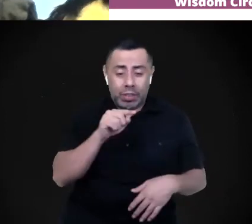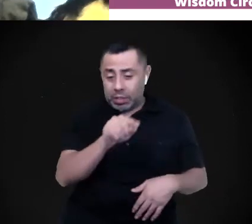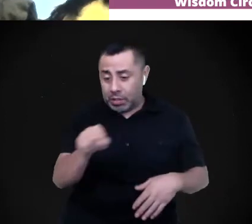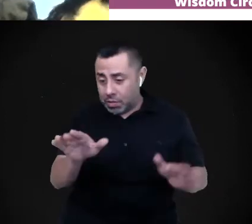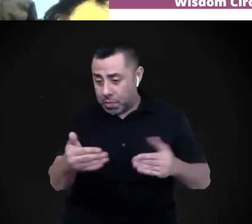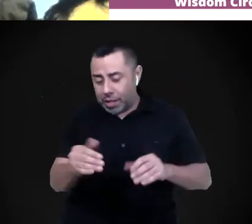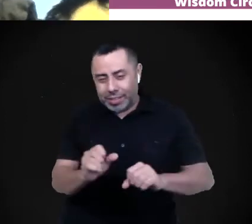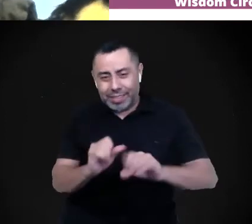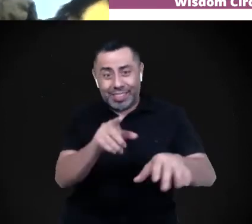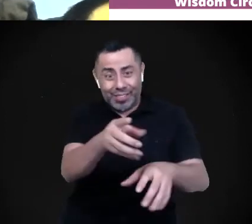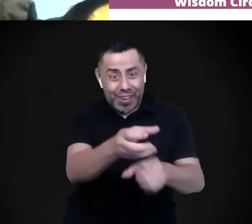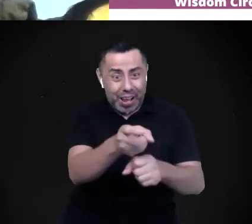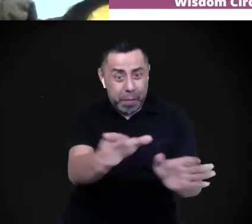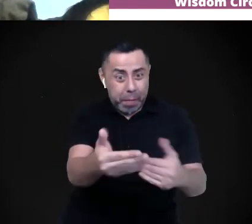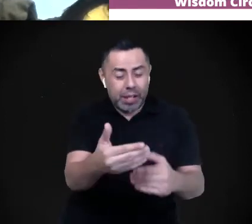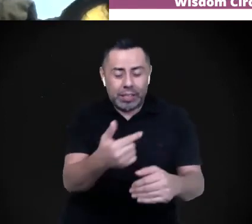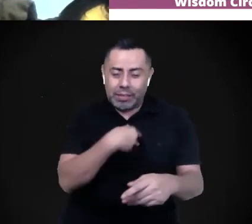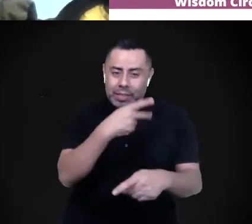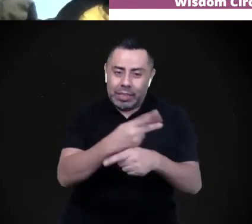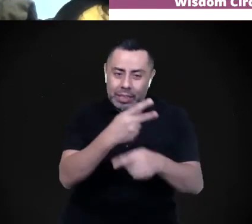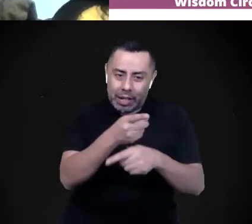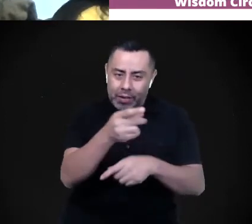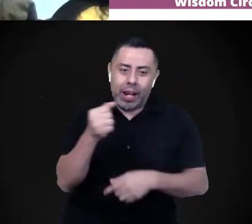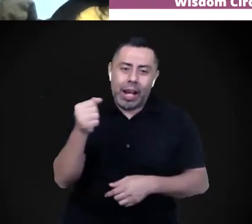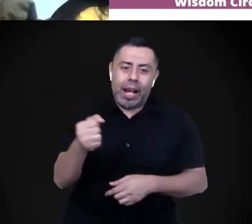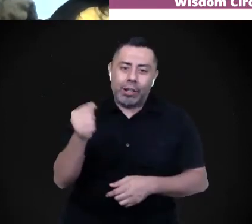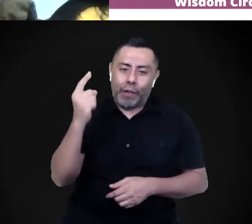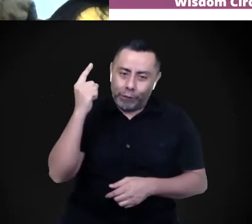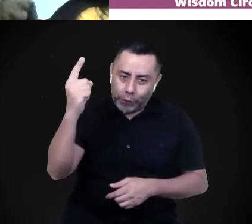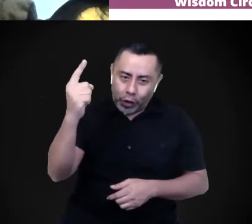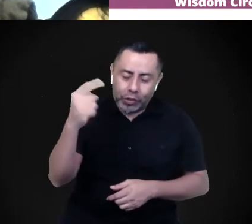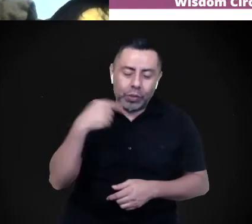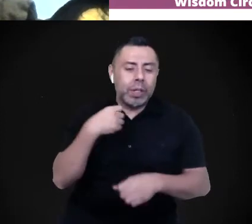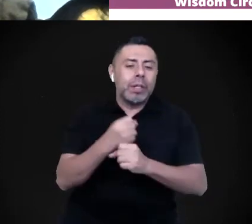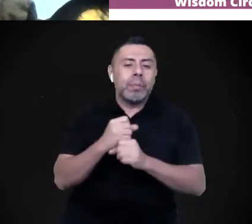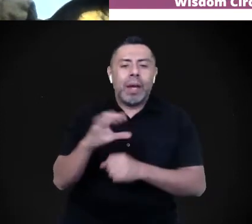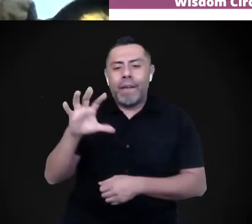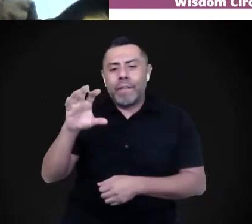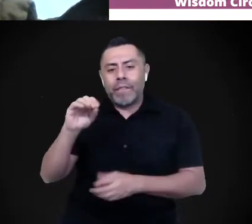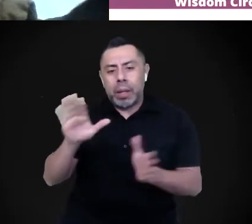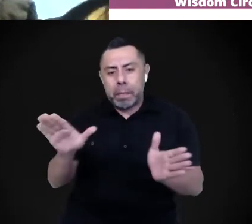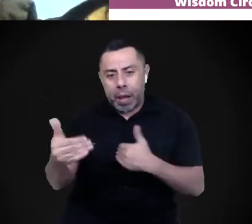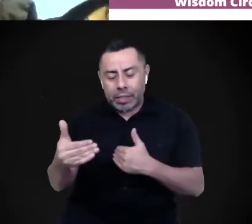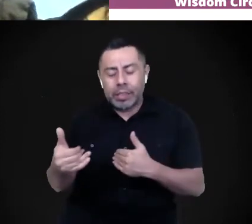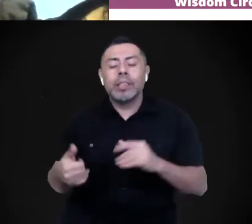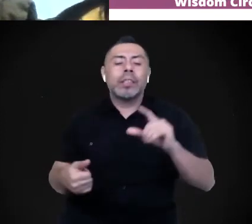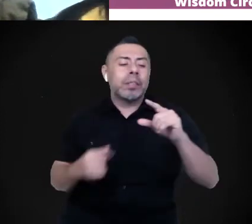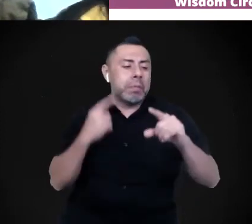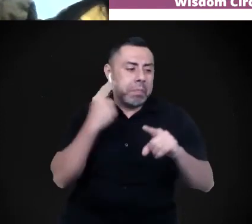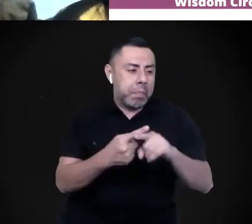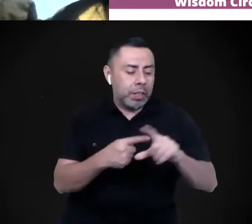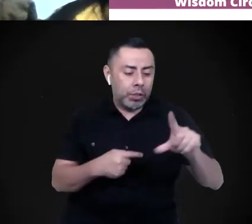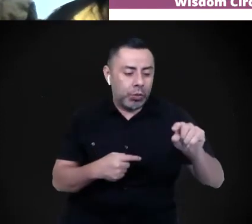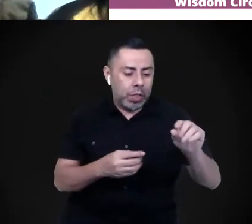Dean. So we made 50 boxes, and then we made 20 more, and then another 50. So they were good size boxes.